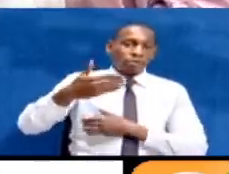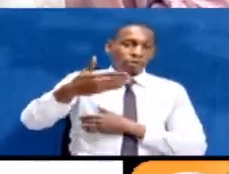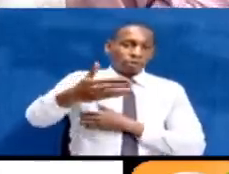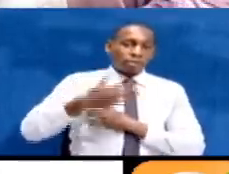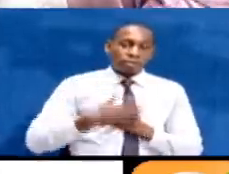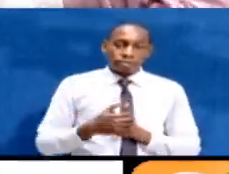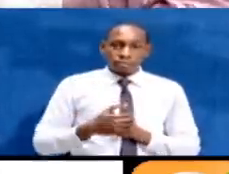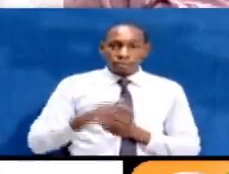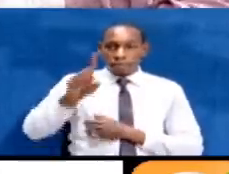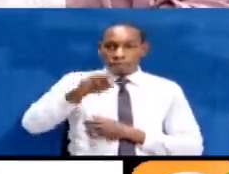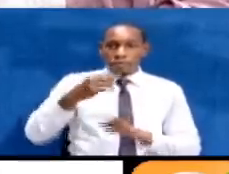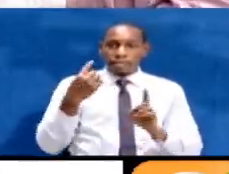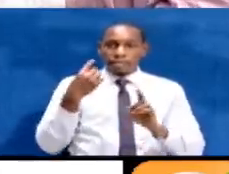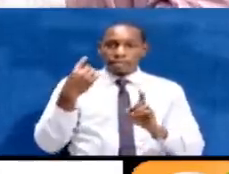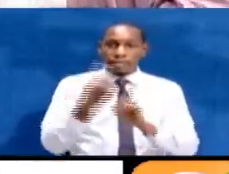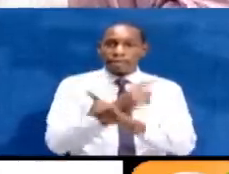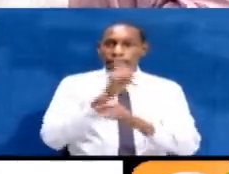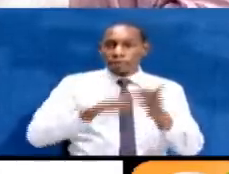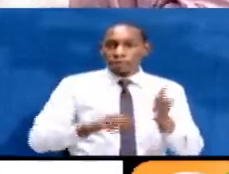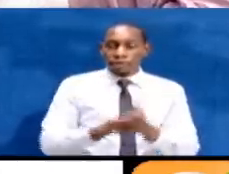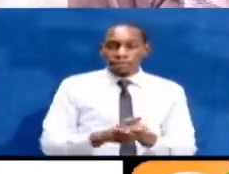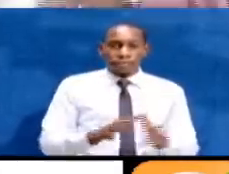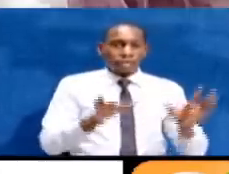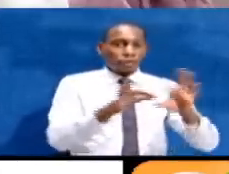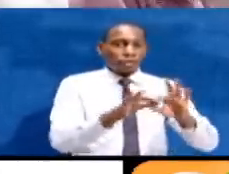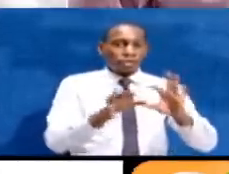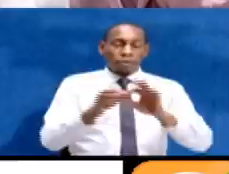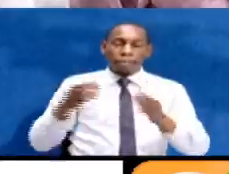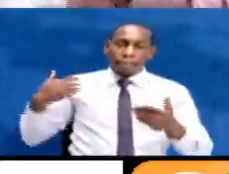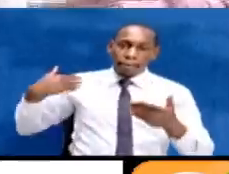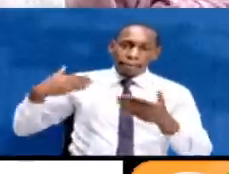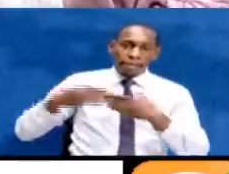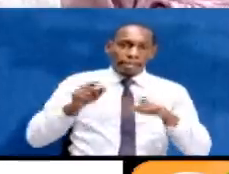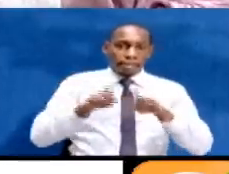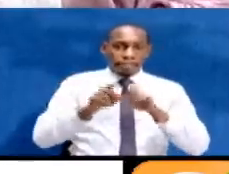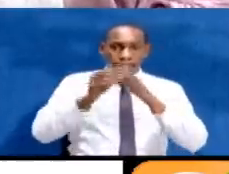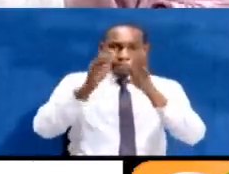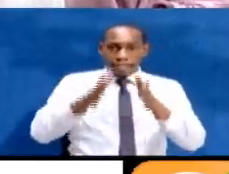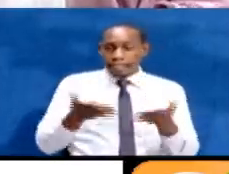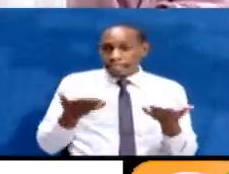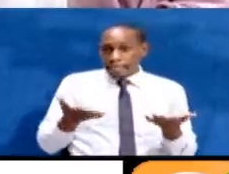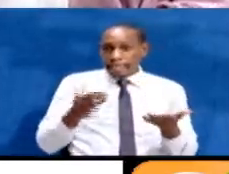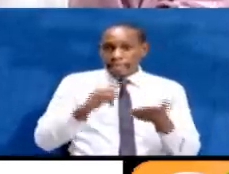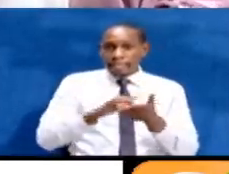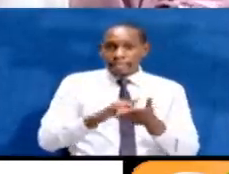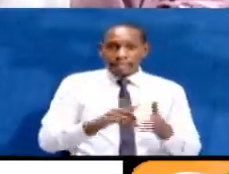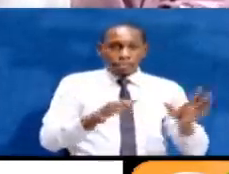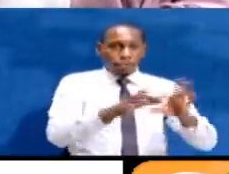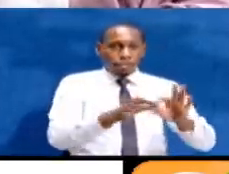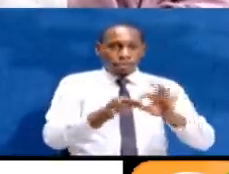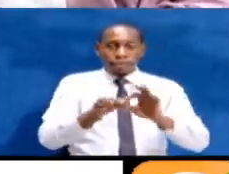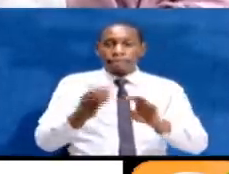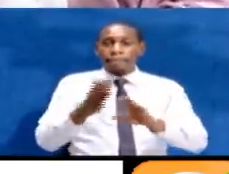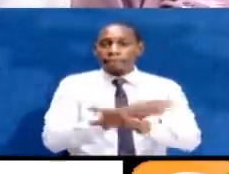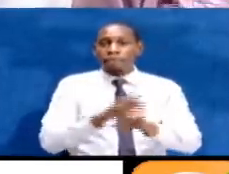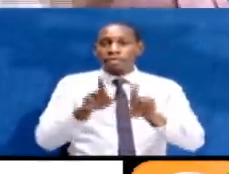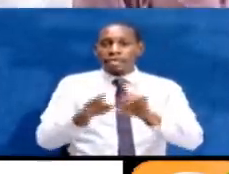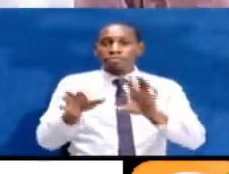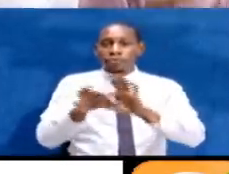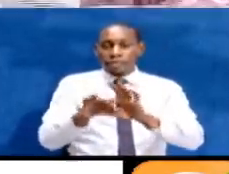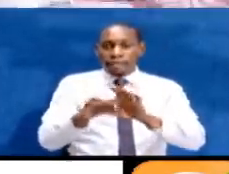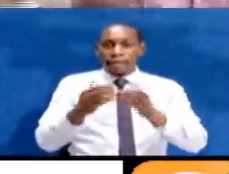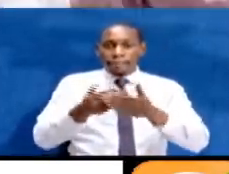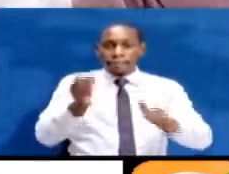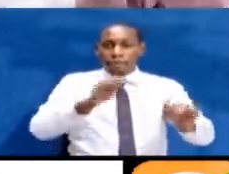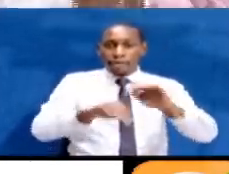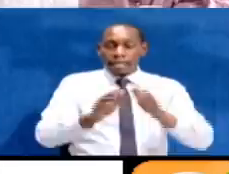again? What is different? We've had coalitions again and again. These same leaders who are going into coalitions have done it again. Just